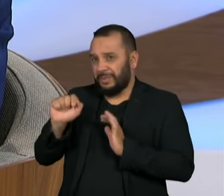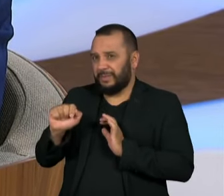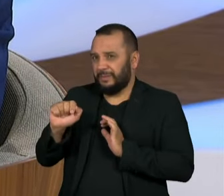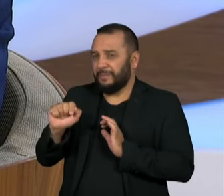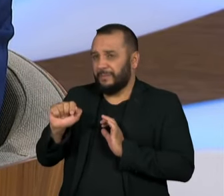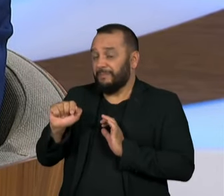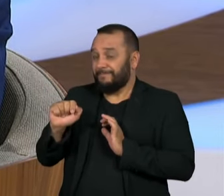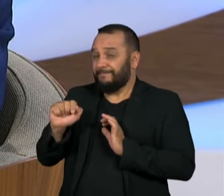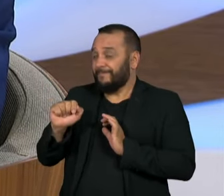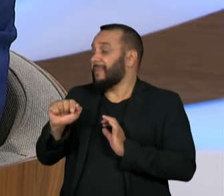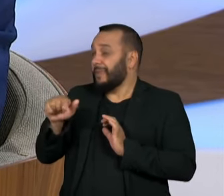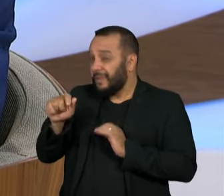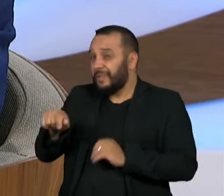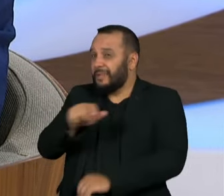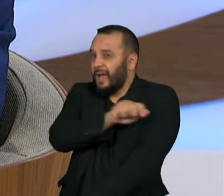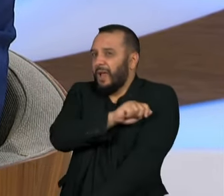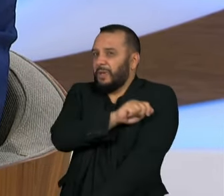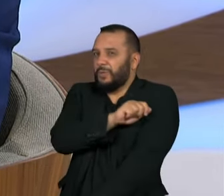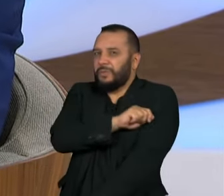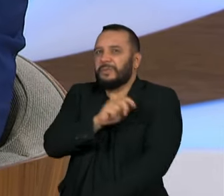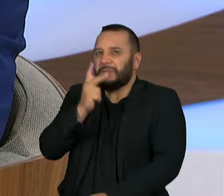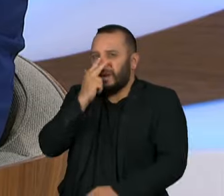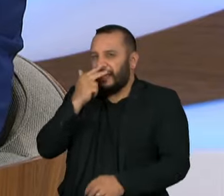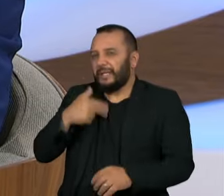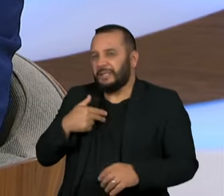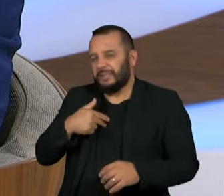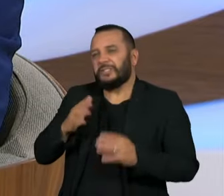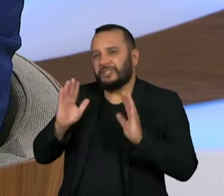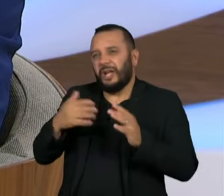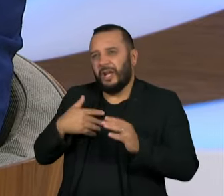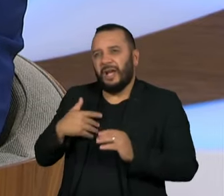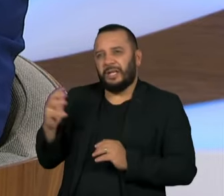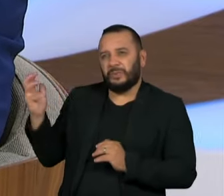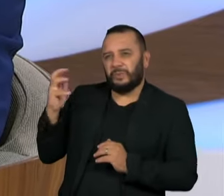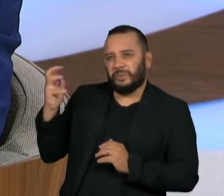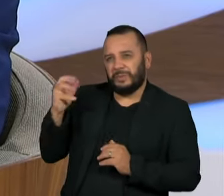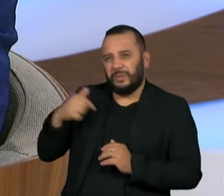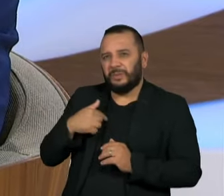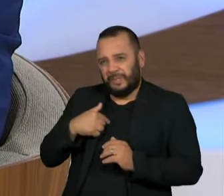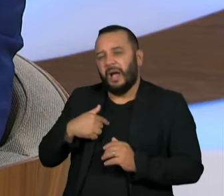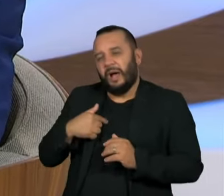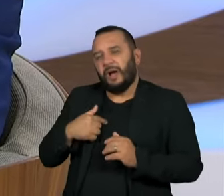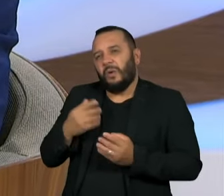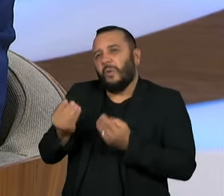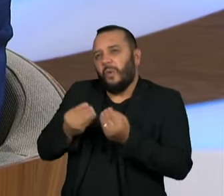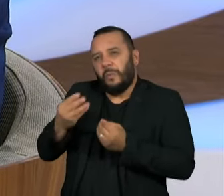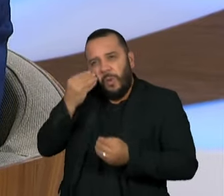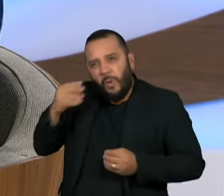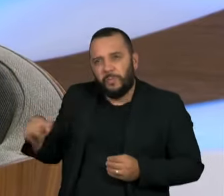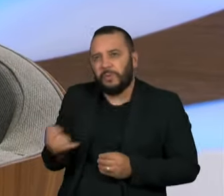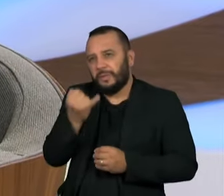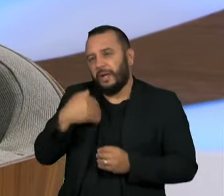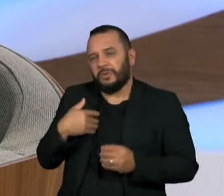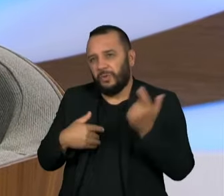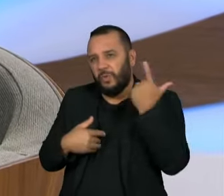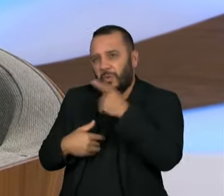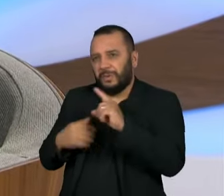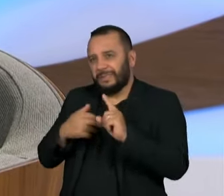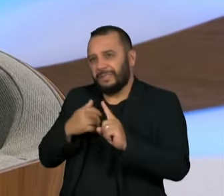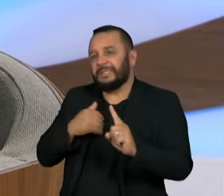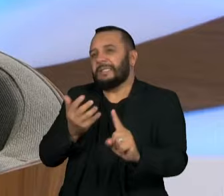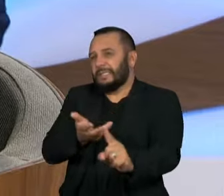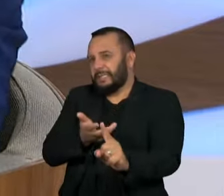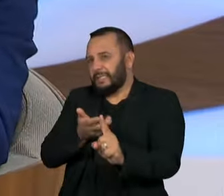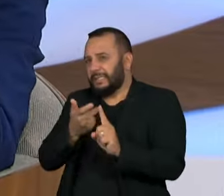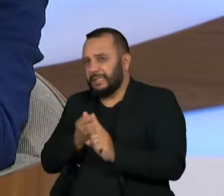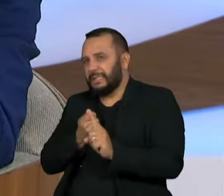risk leading students, to viewing their education instrumentally as an opportunity to gain a credential that a meritocratic